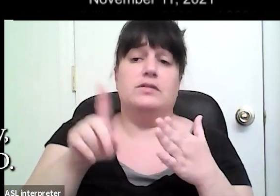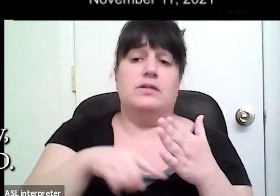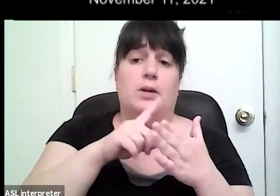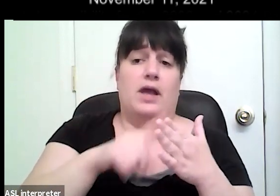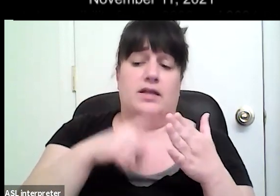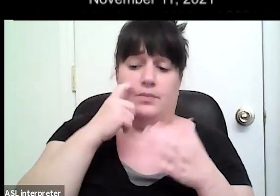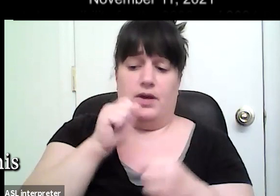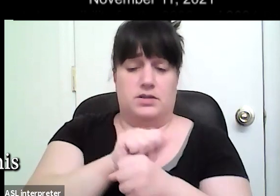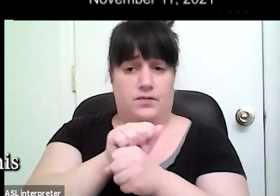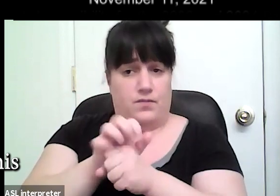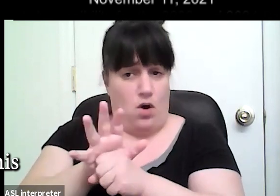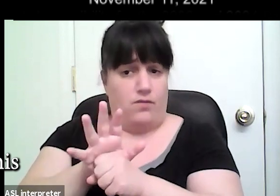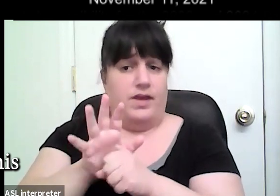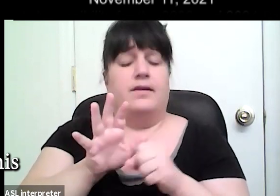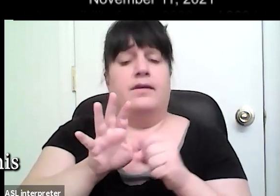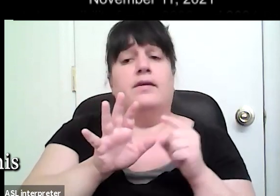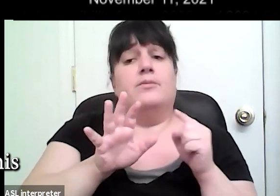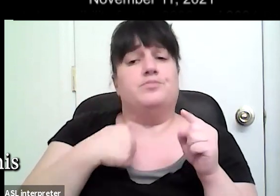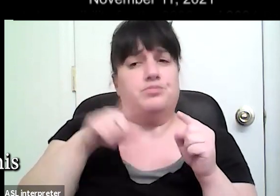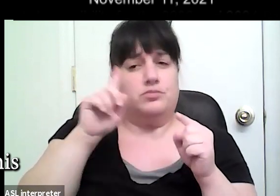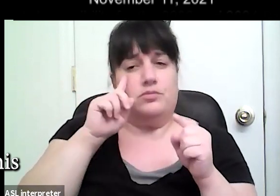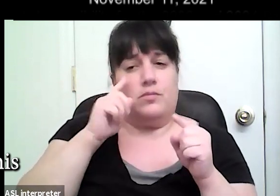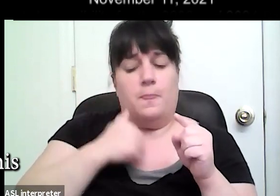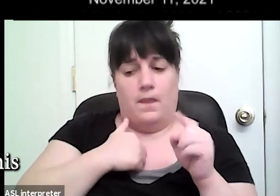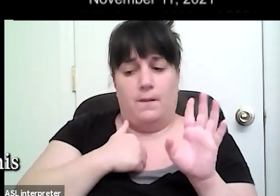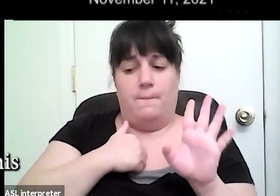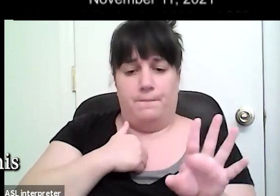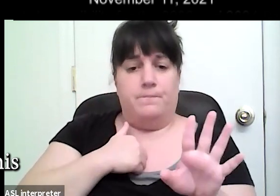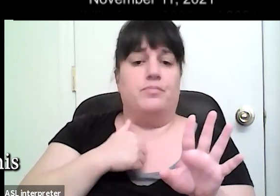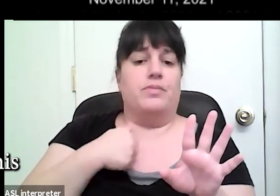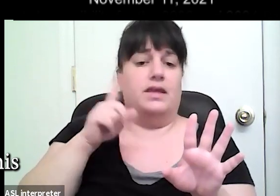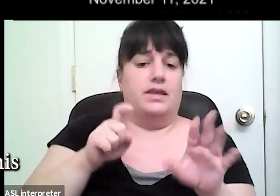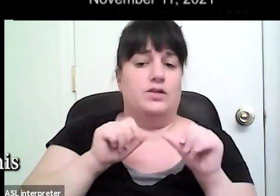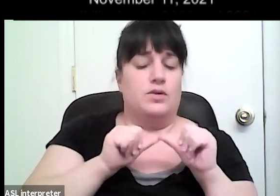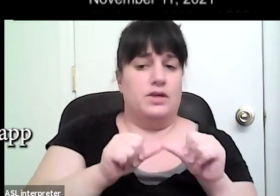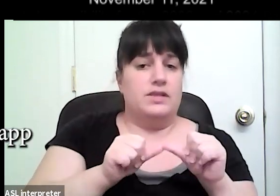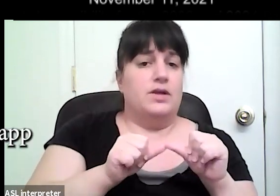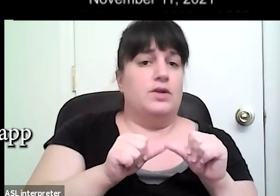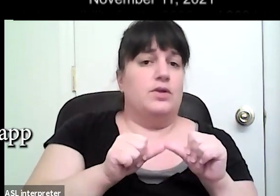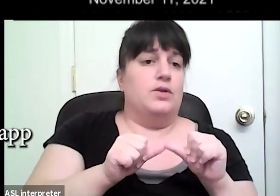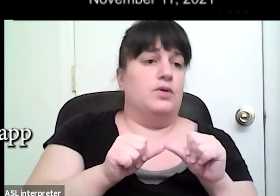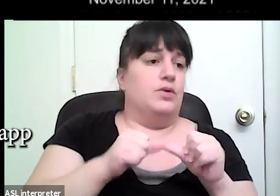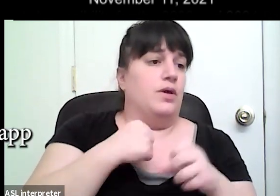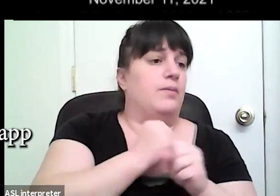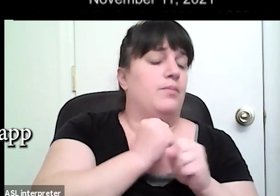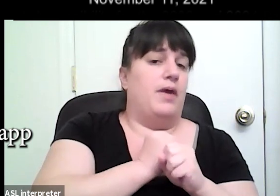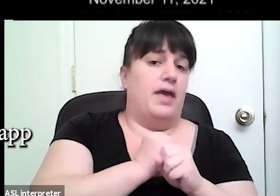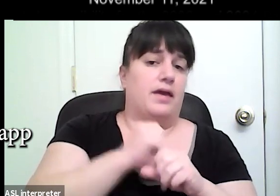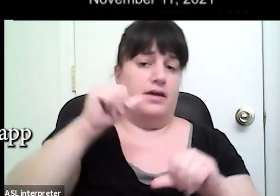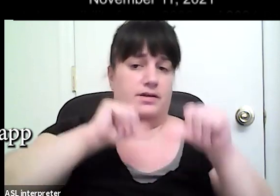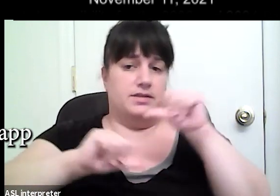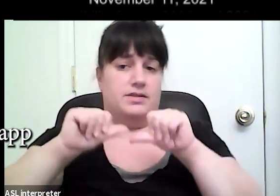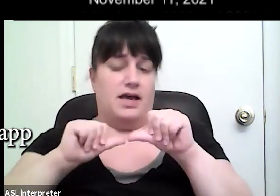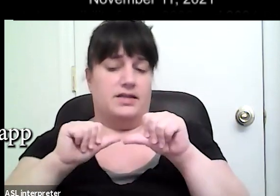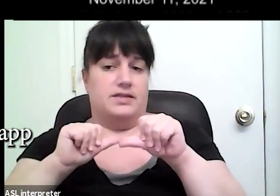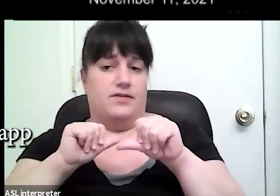to COVID. And I thought to myself, okay, well, I need to continue on this and create a scientific